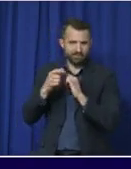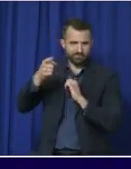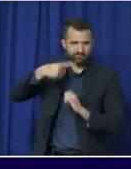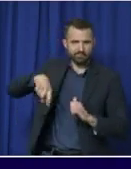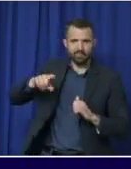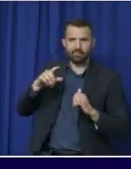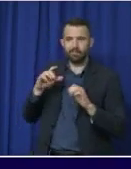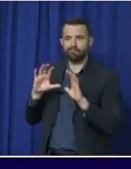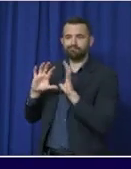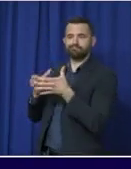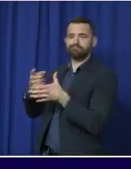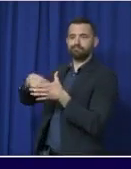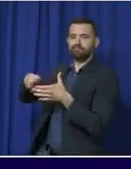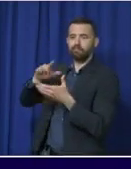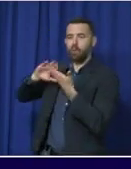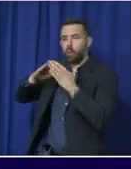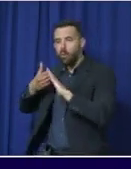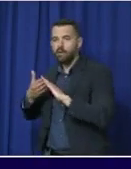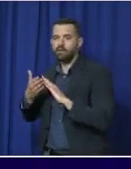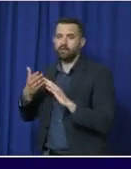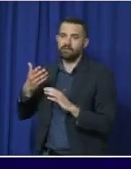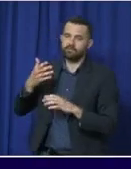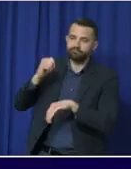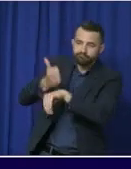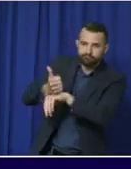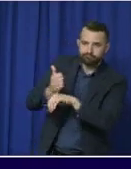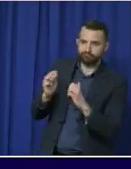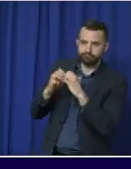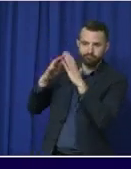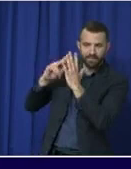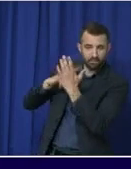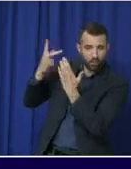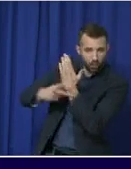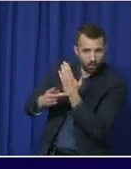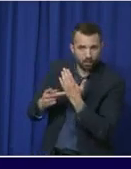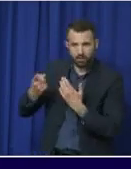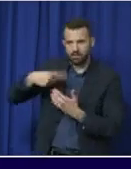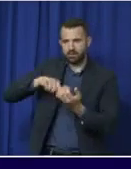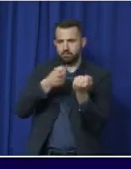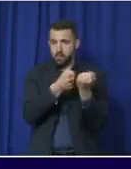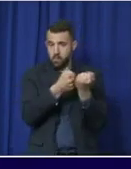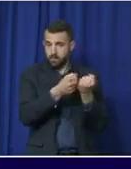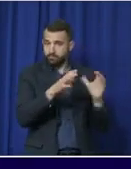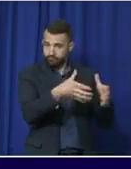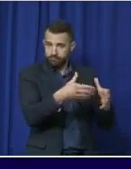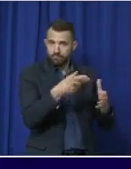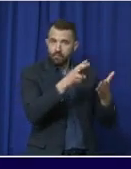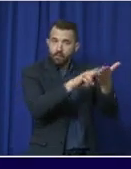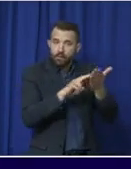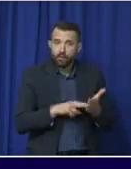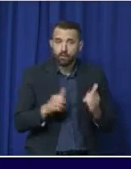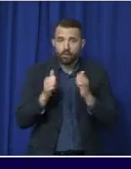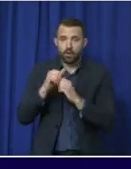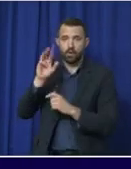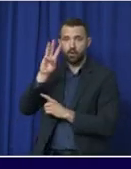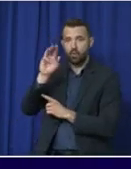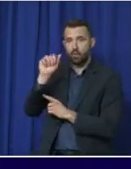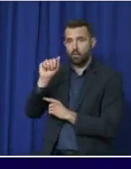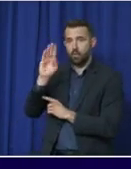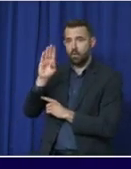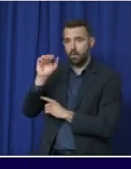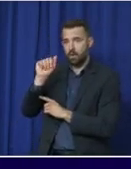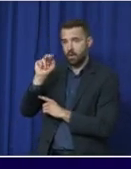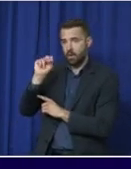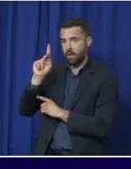appropriate services. We will also contract with Wabanaki Public Health for support for Native Americans